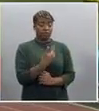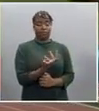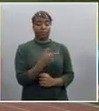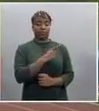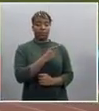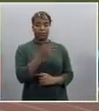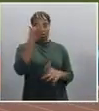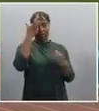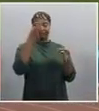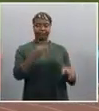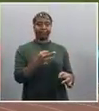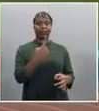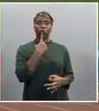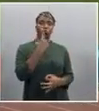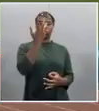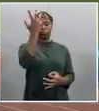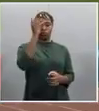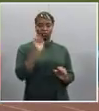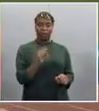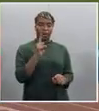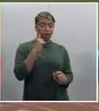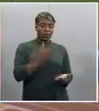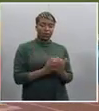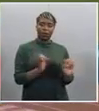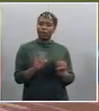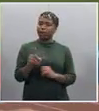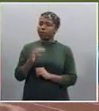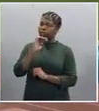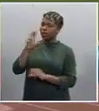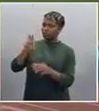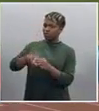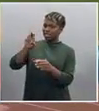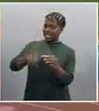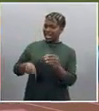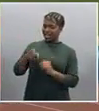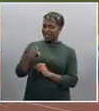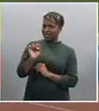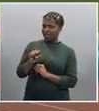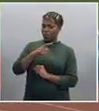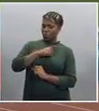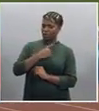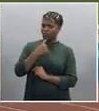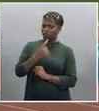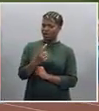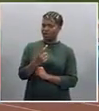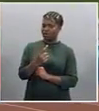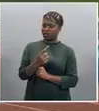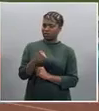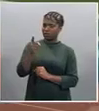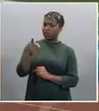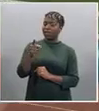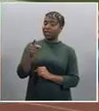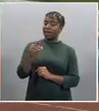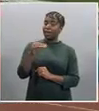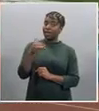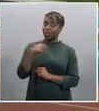are taking decisions that they cannot justify scientifically. Now you say you've resigned also on deep moral grounds. You're saying history will